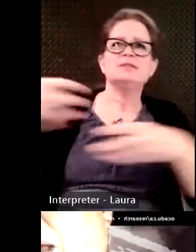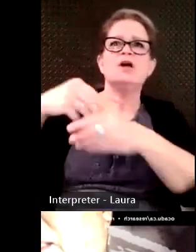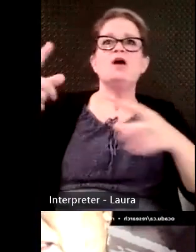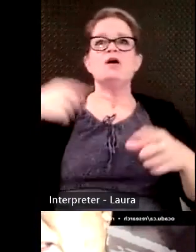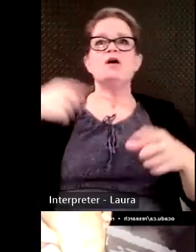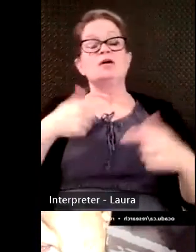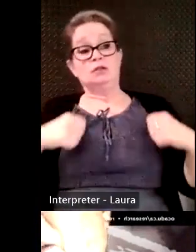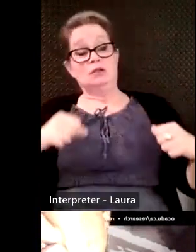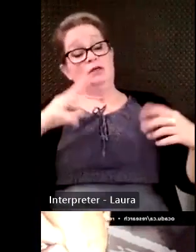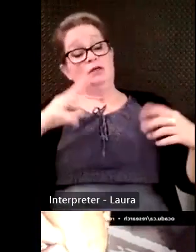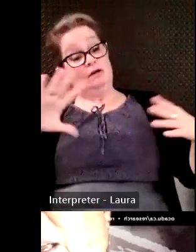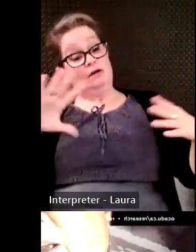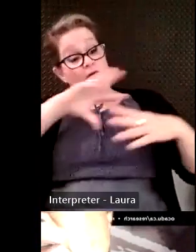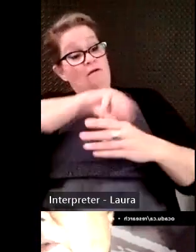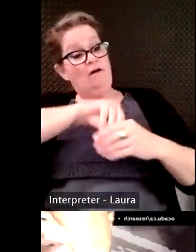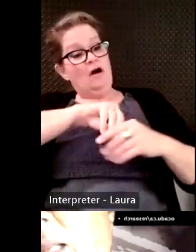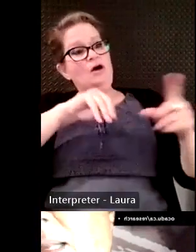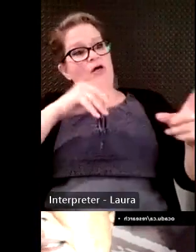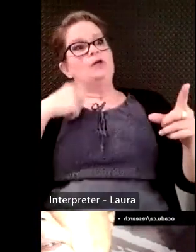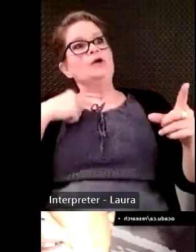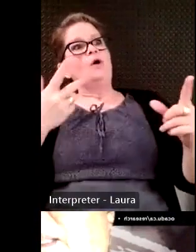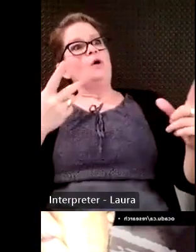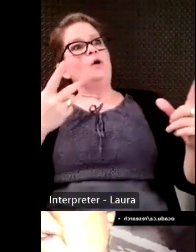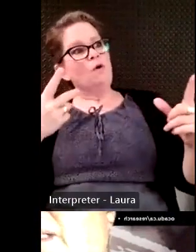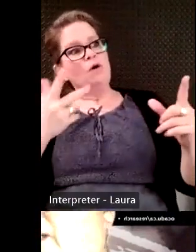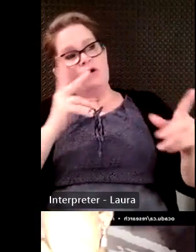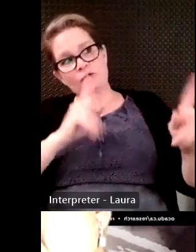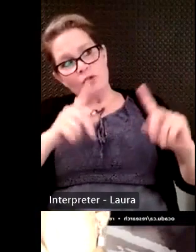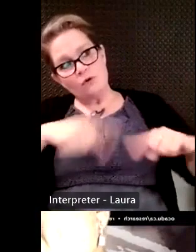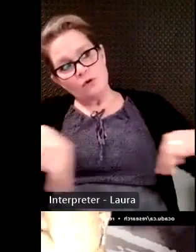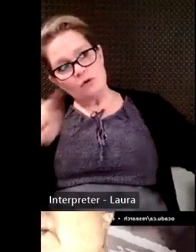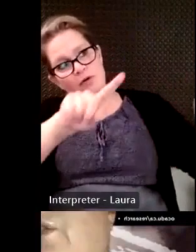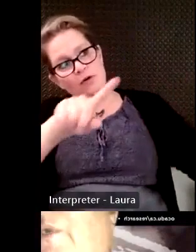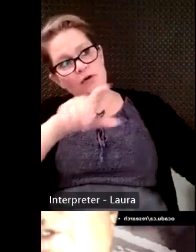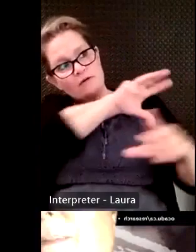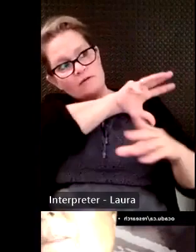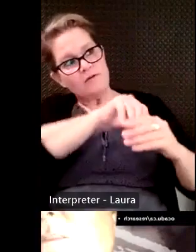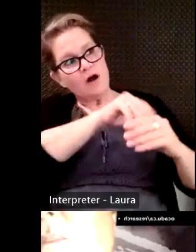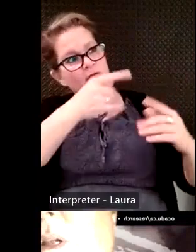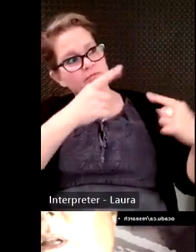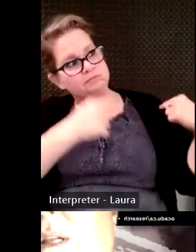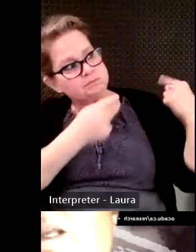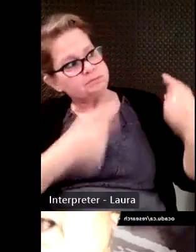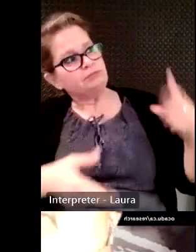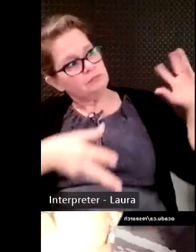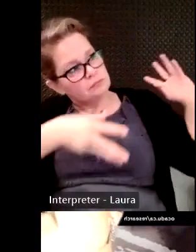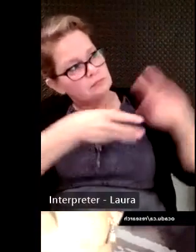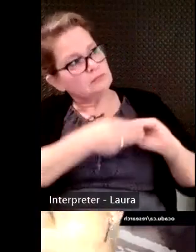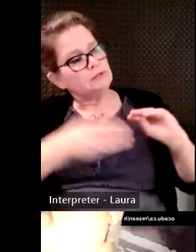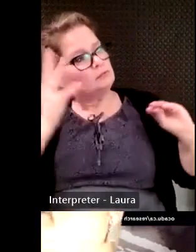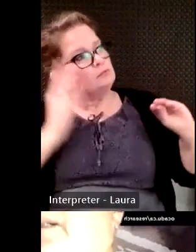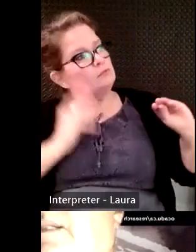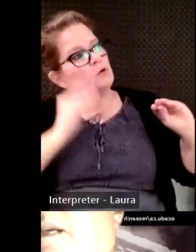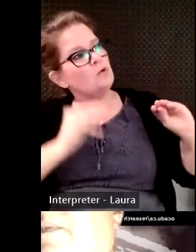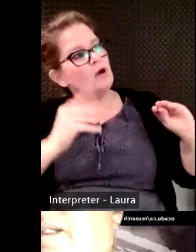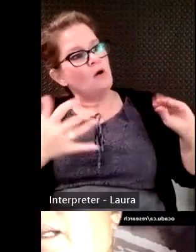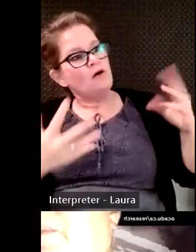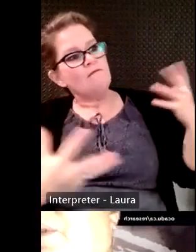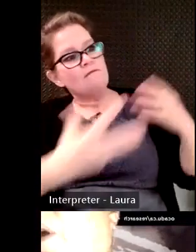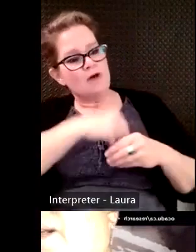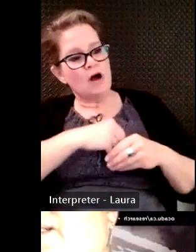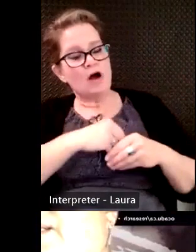curatorial practice and pedagogy through the lens of accessibility and inclusion. To amplify the